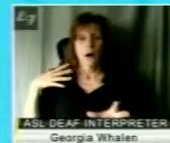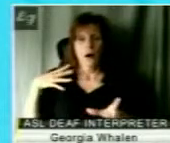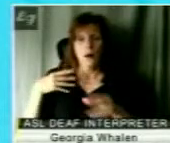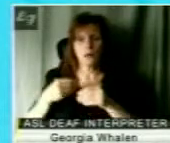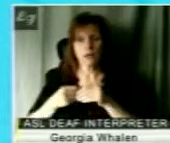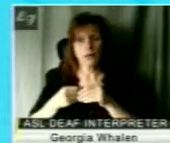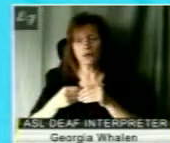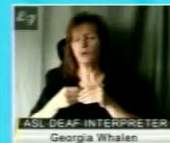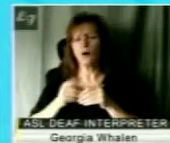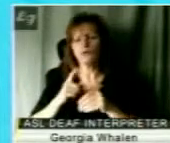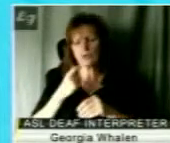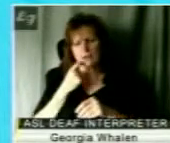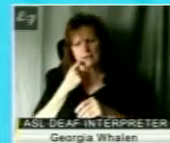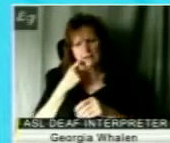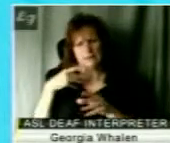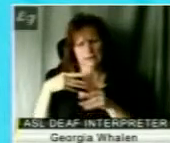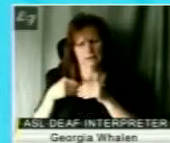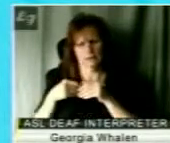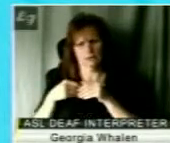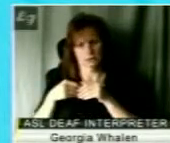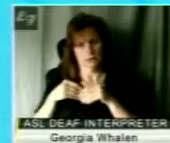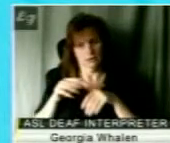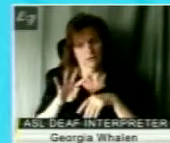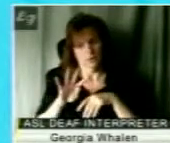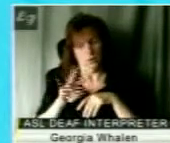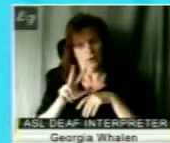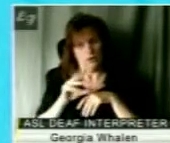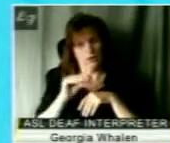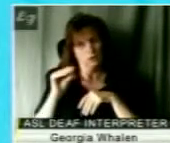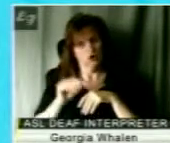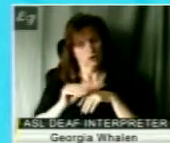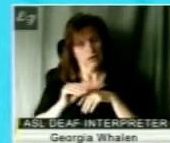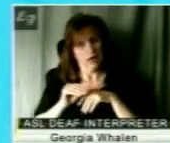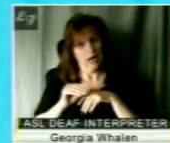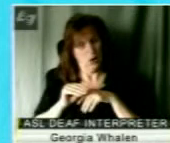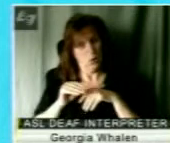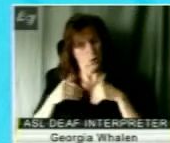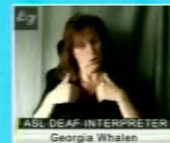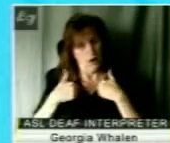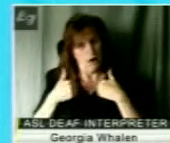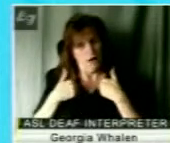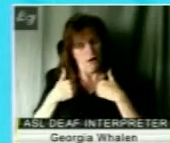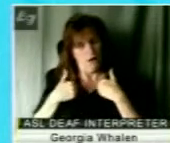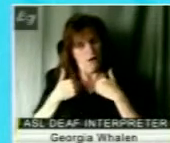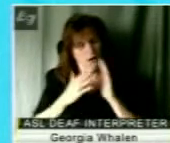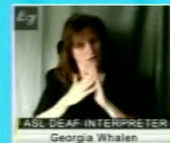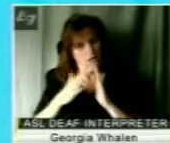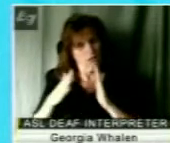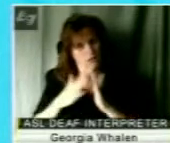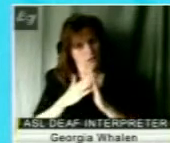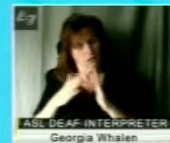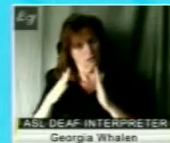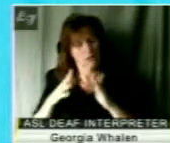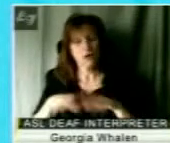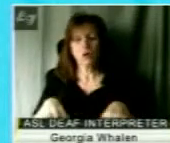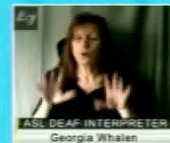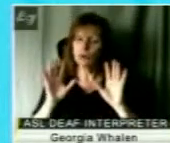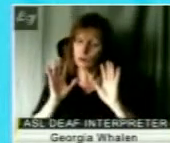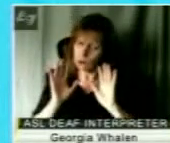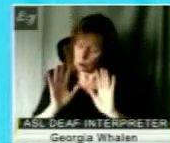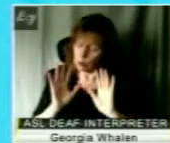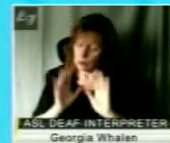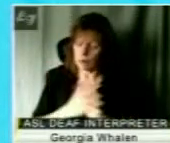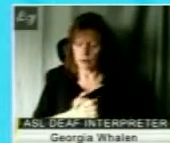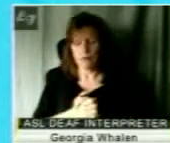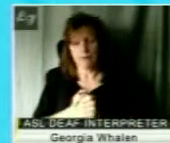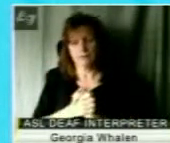so that's definitely been a shift as we've gone forward. So that is the more recent cases that have been focused in that 20 to